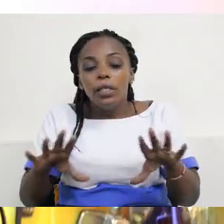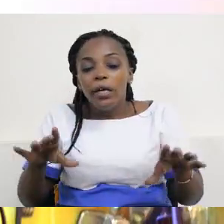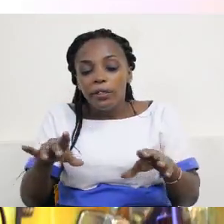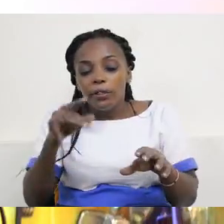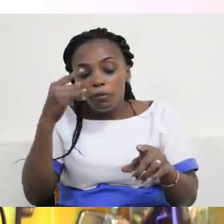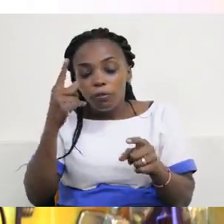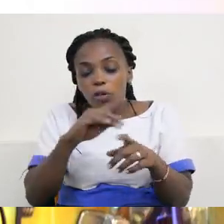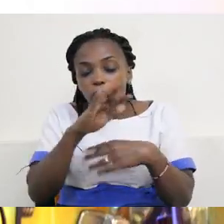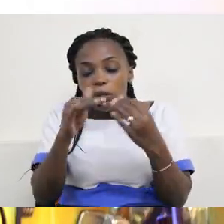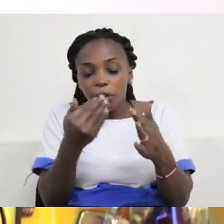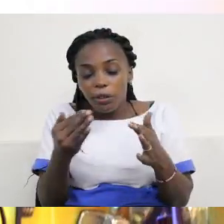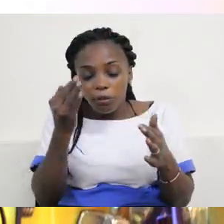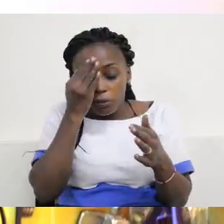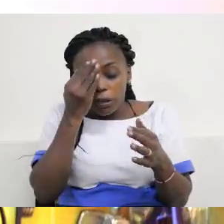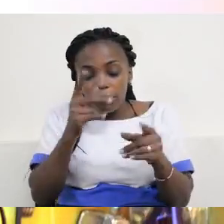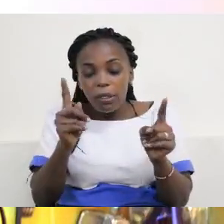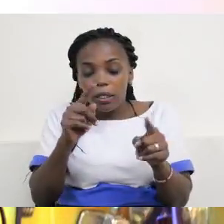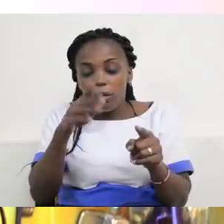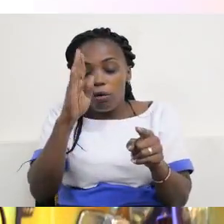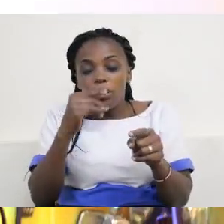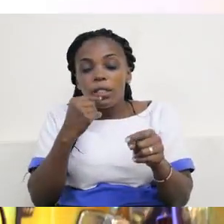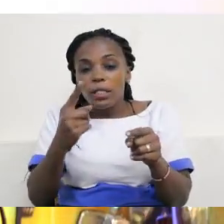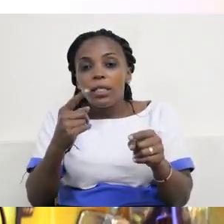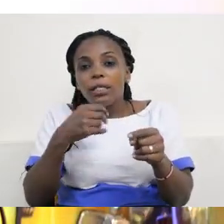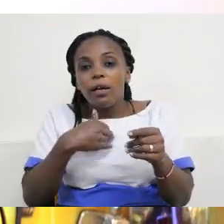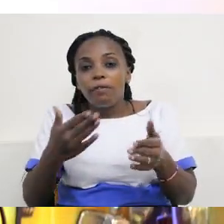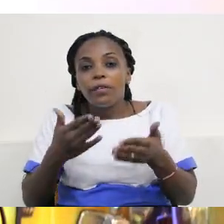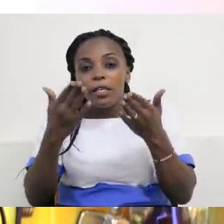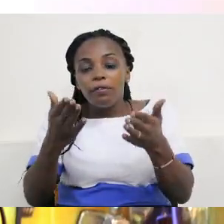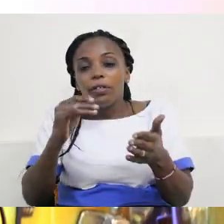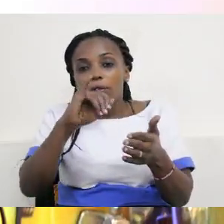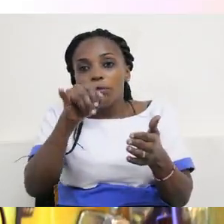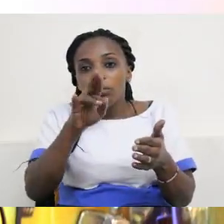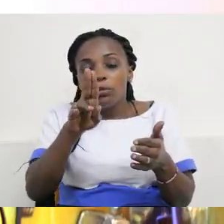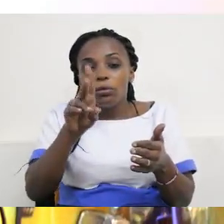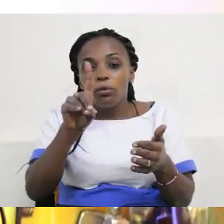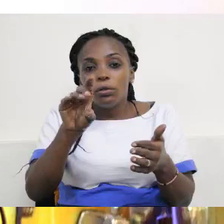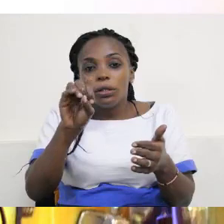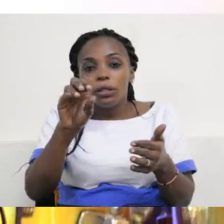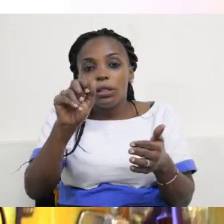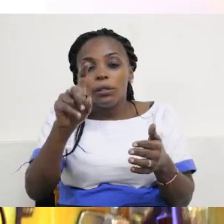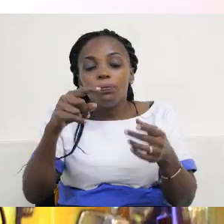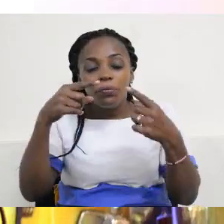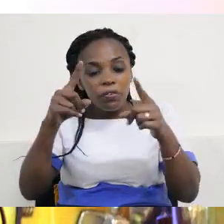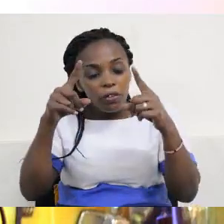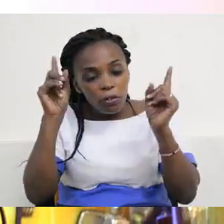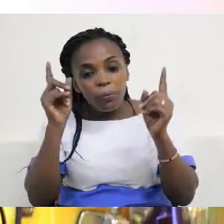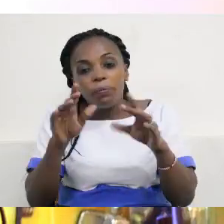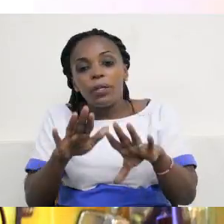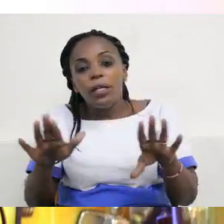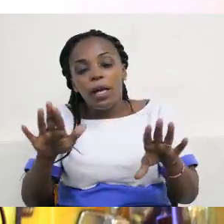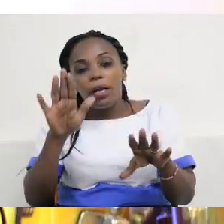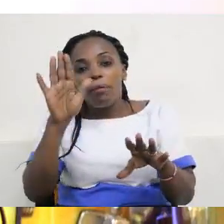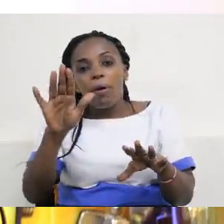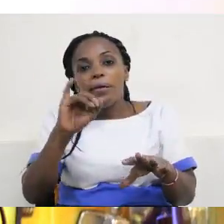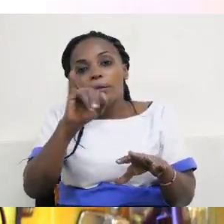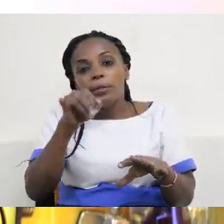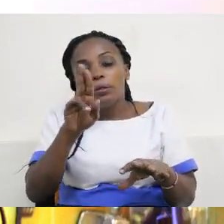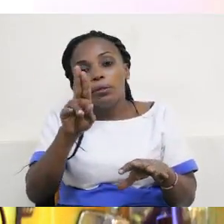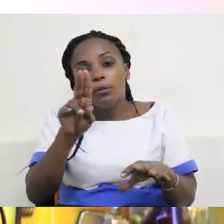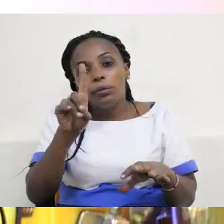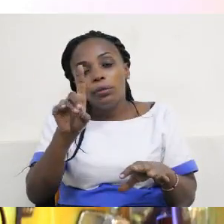of Israel, all the tribes. But God says, "I have given it to Judah. The victory, the land belongs to Judah.